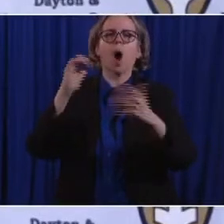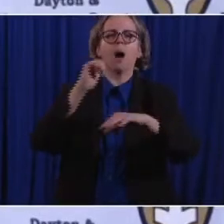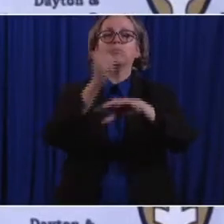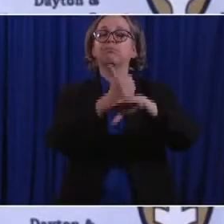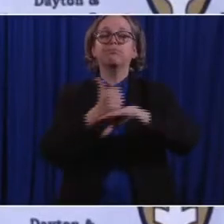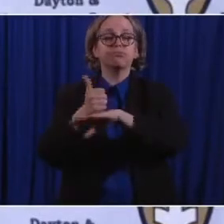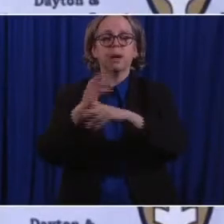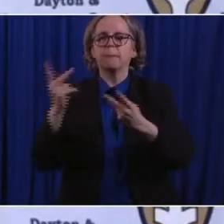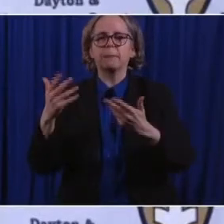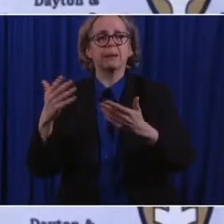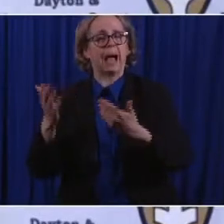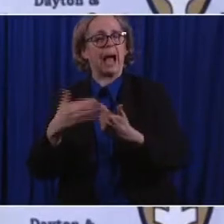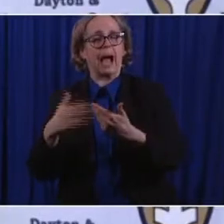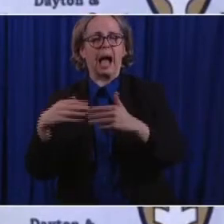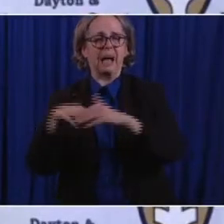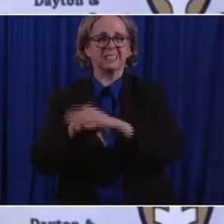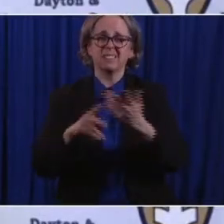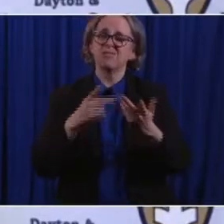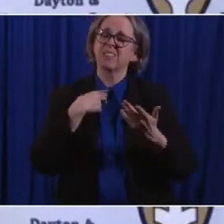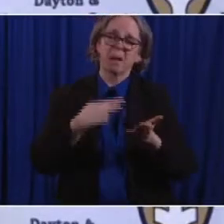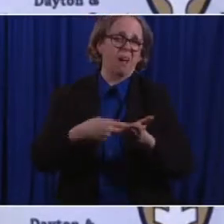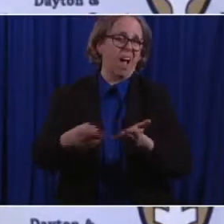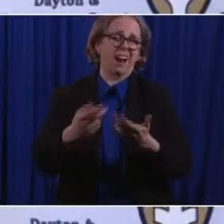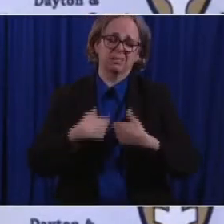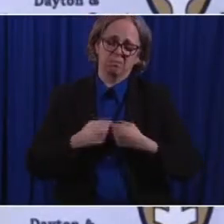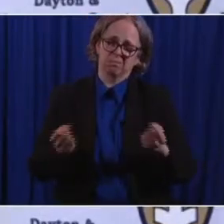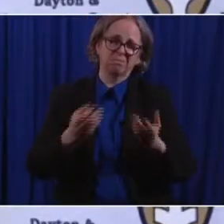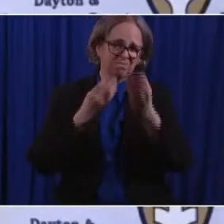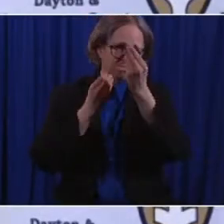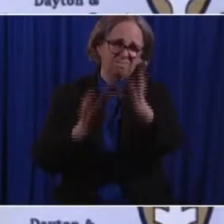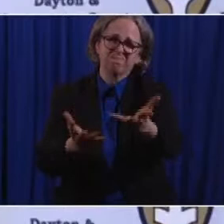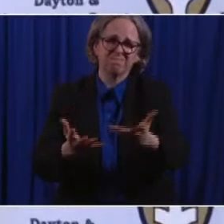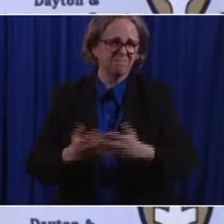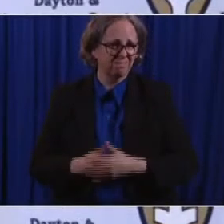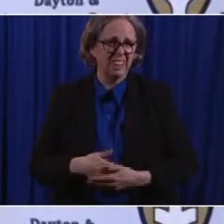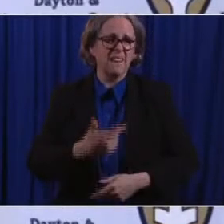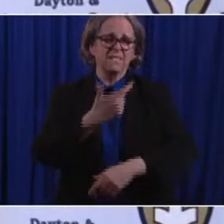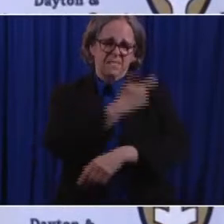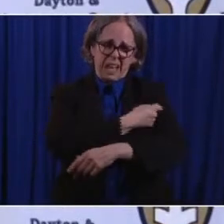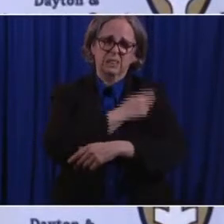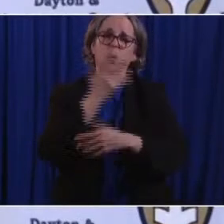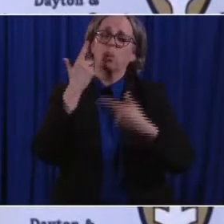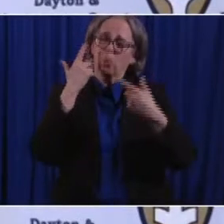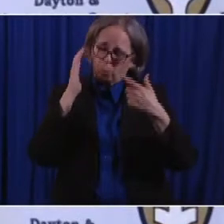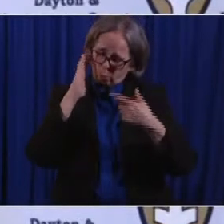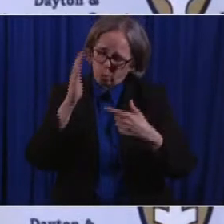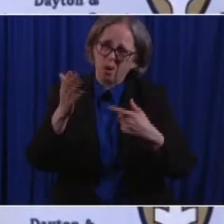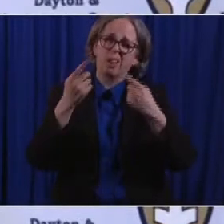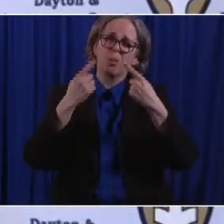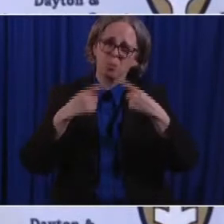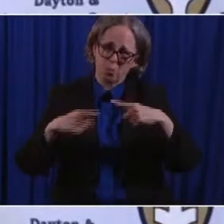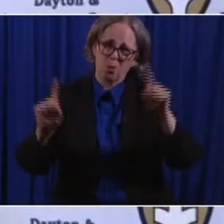with them. And this thing will work. We will get there.